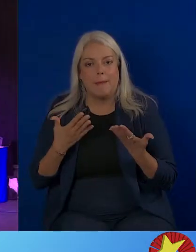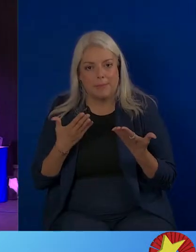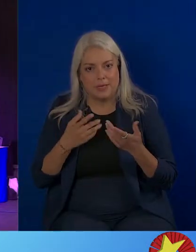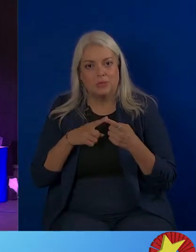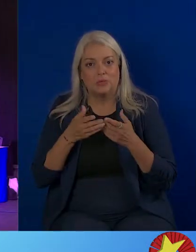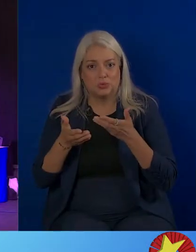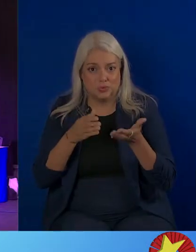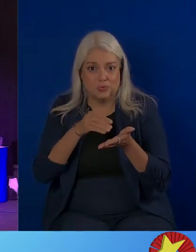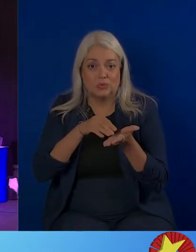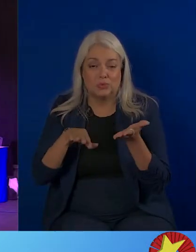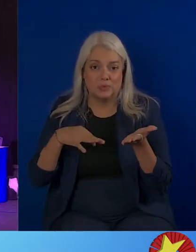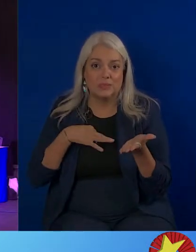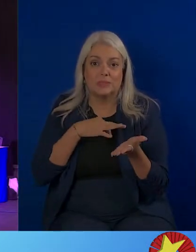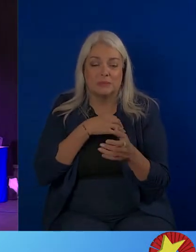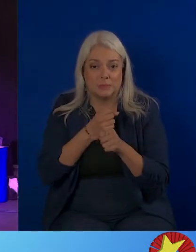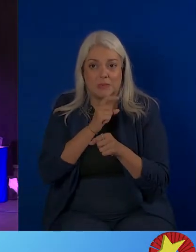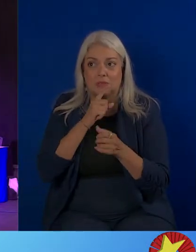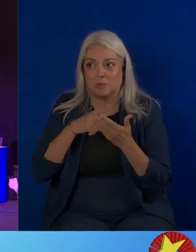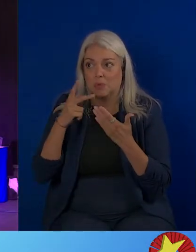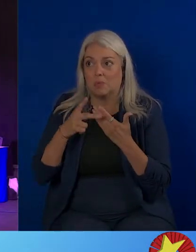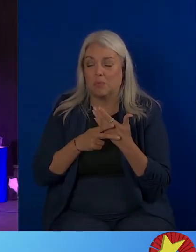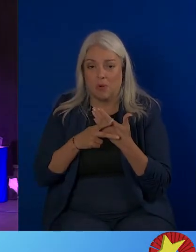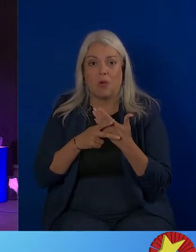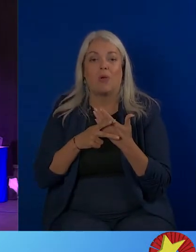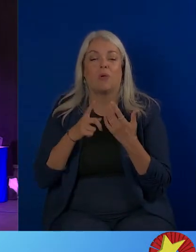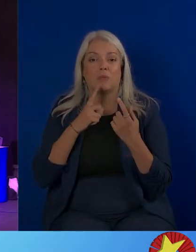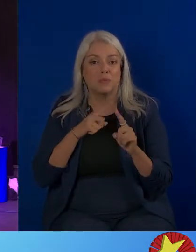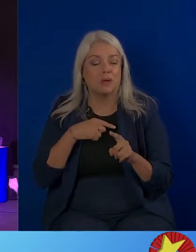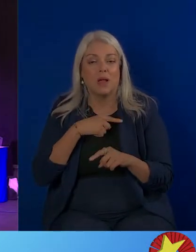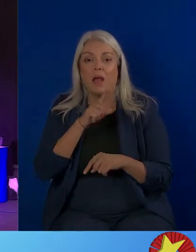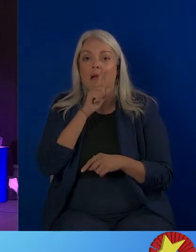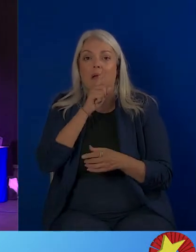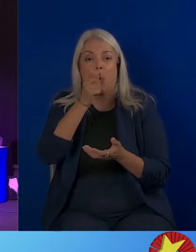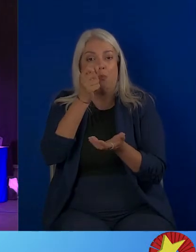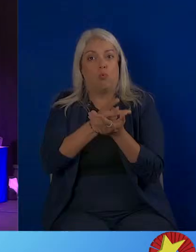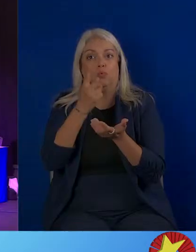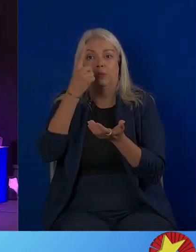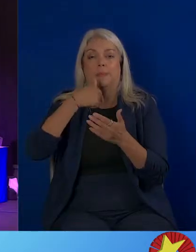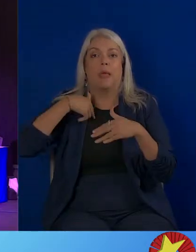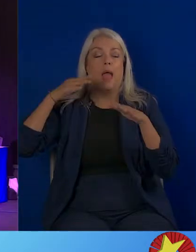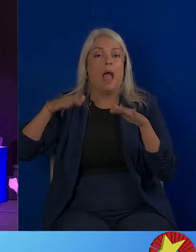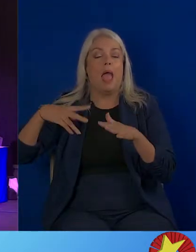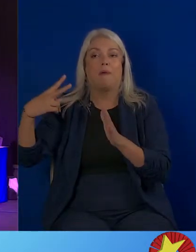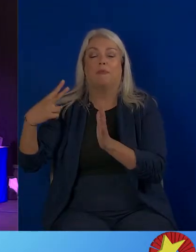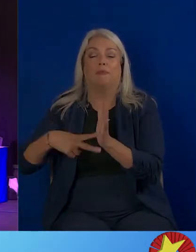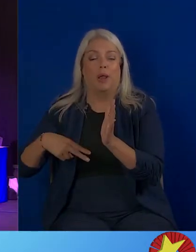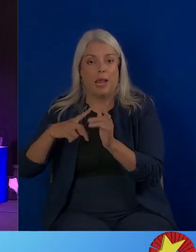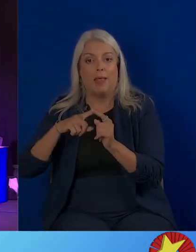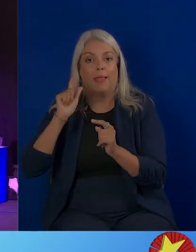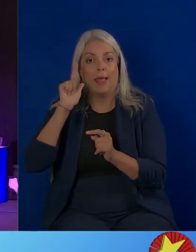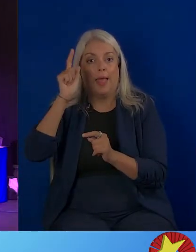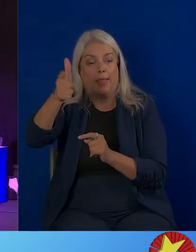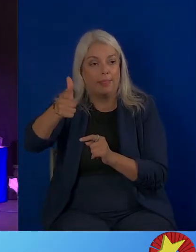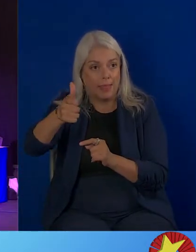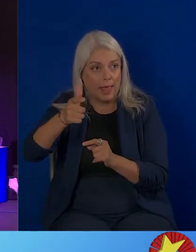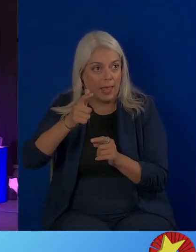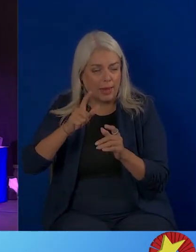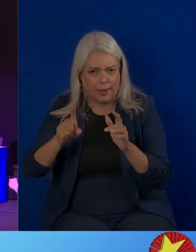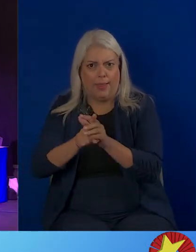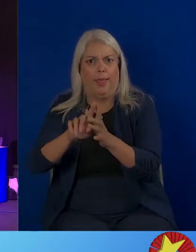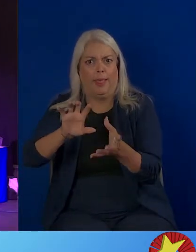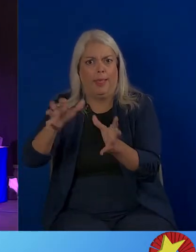work. If I approve something today that I have not read, and it turns out to be a problem down the road, that creates more problems for